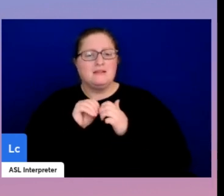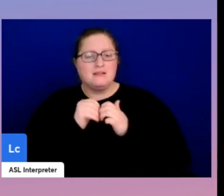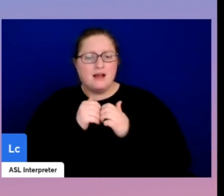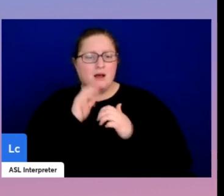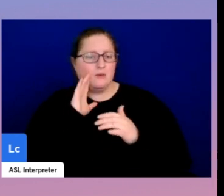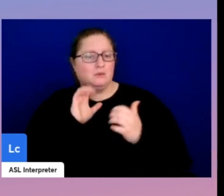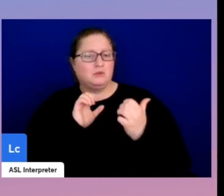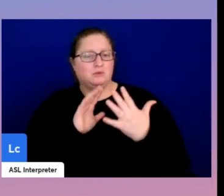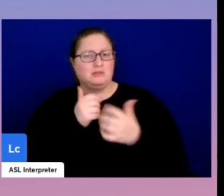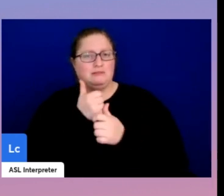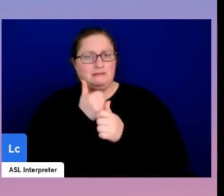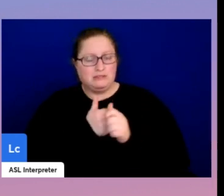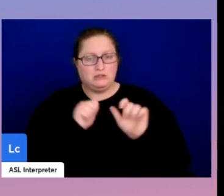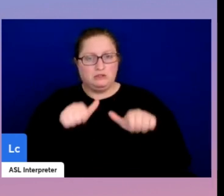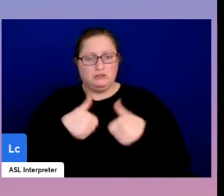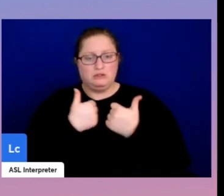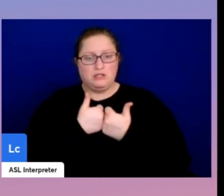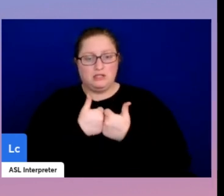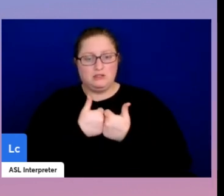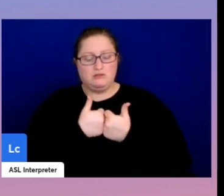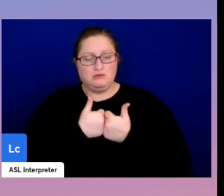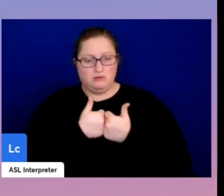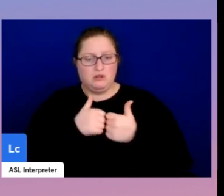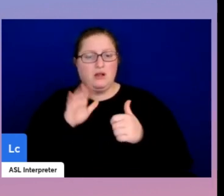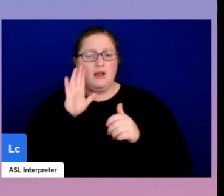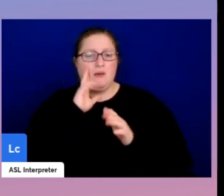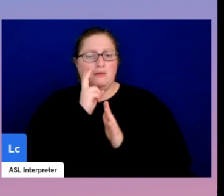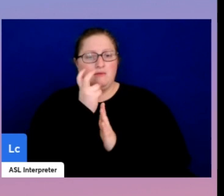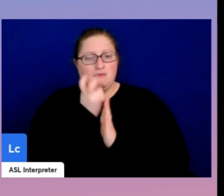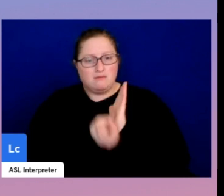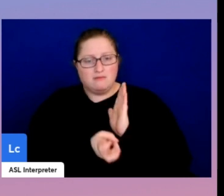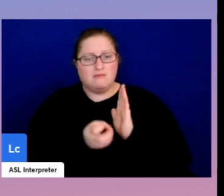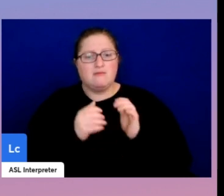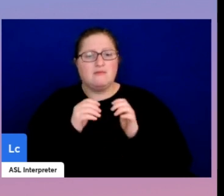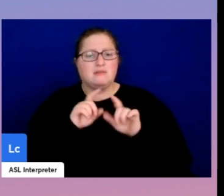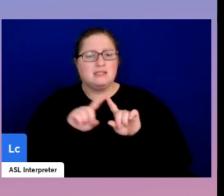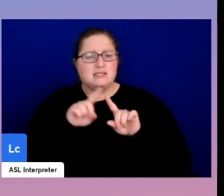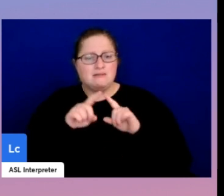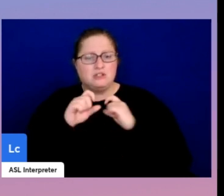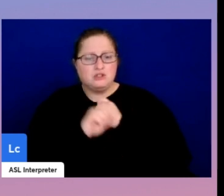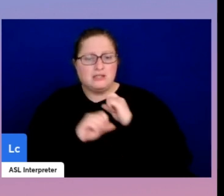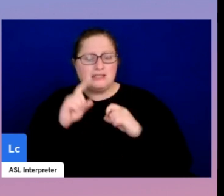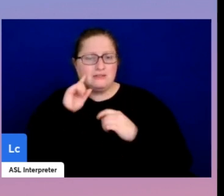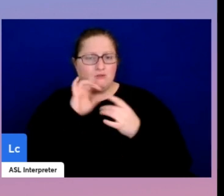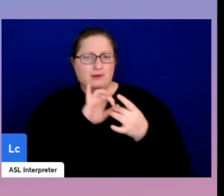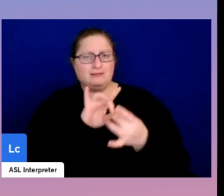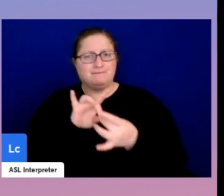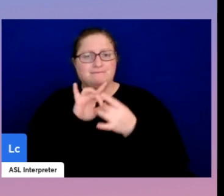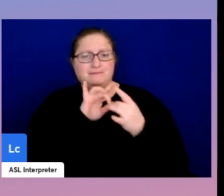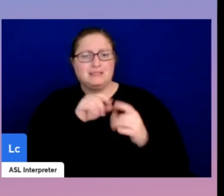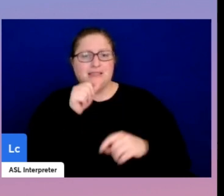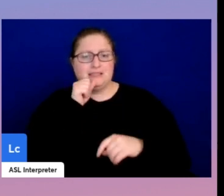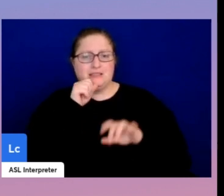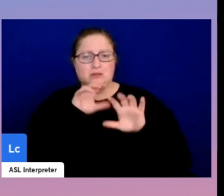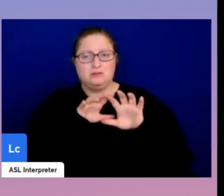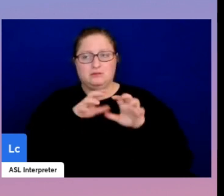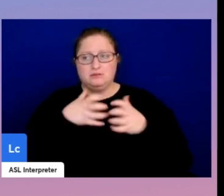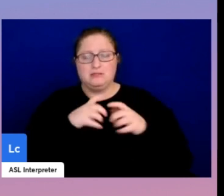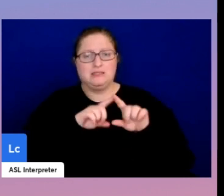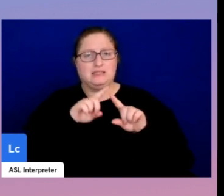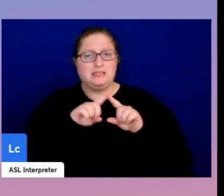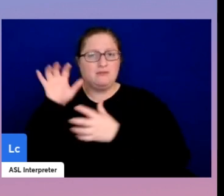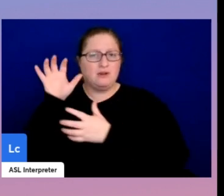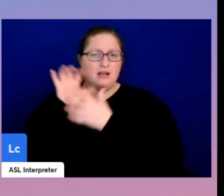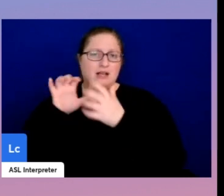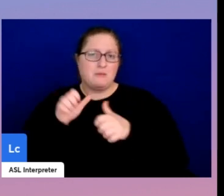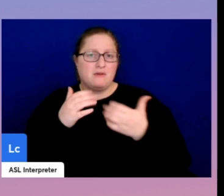these challenges. We will then deep dive into strategies for synchronizing secrets across cloud providers like